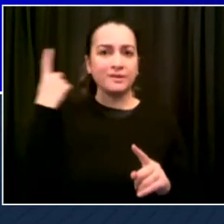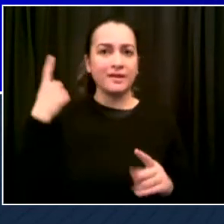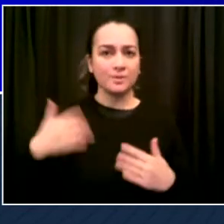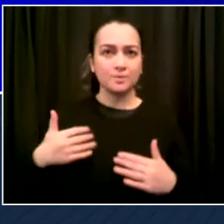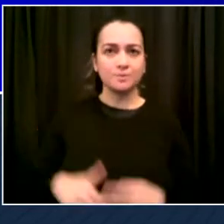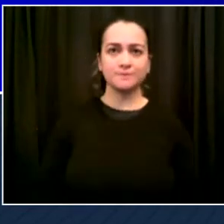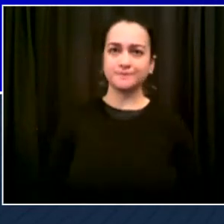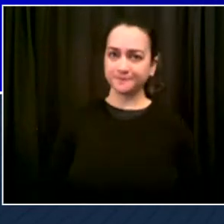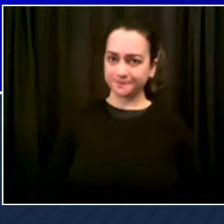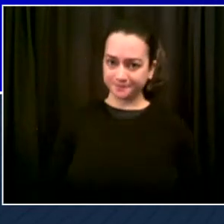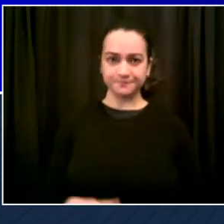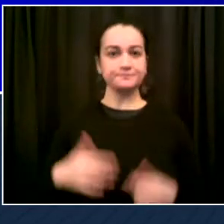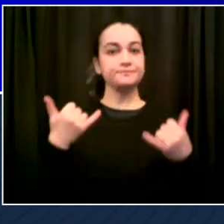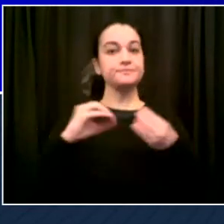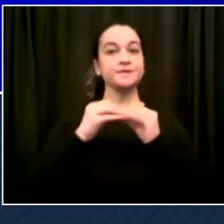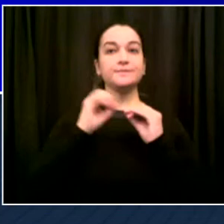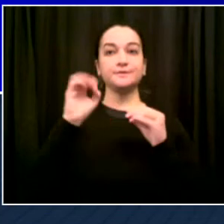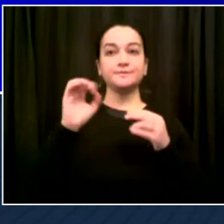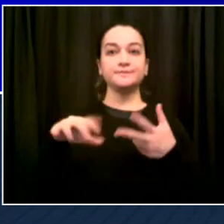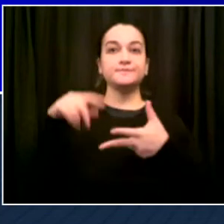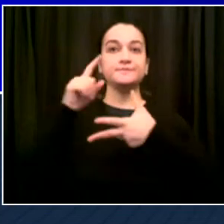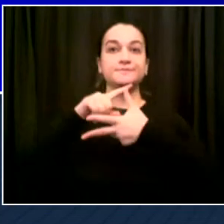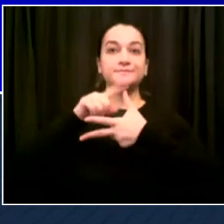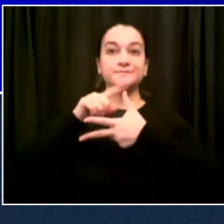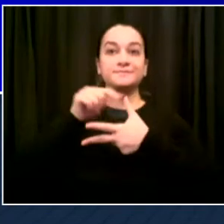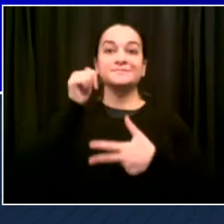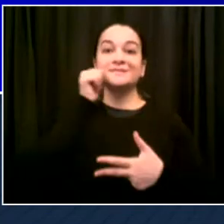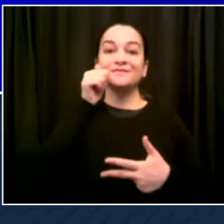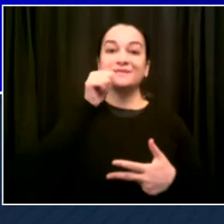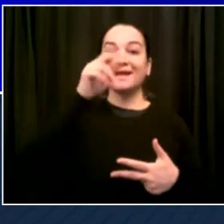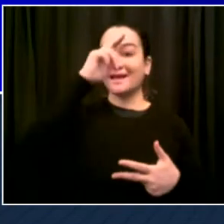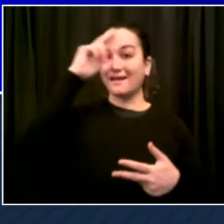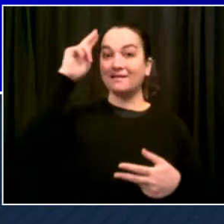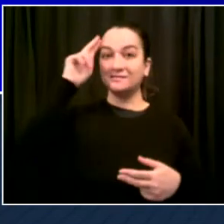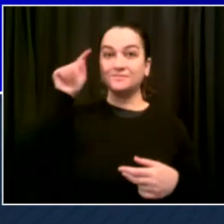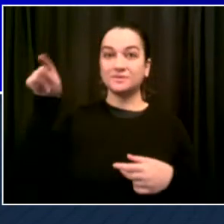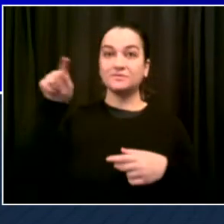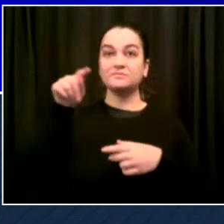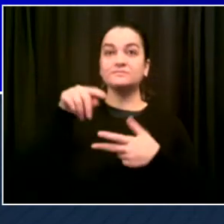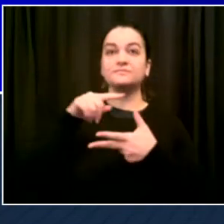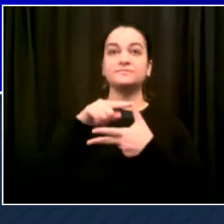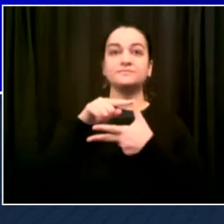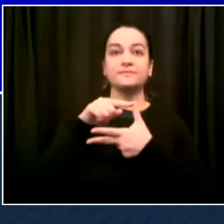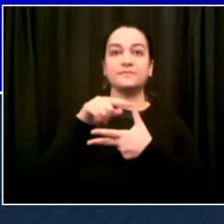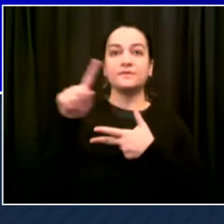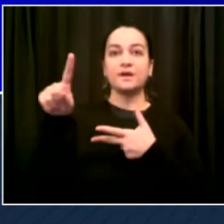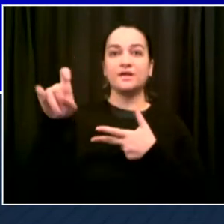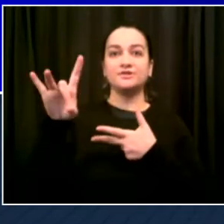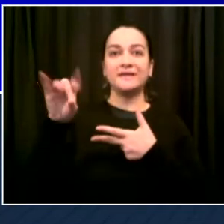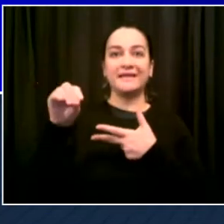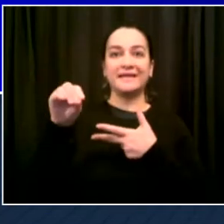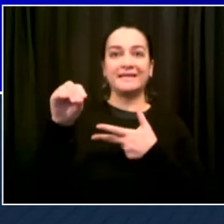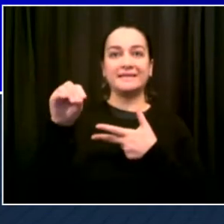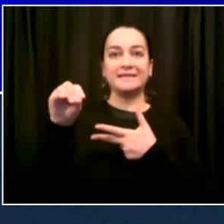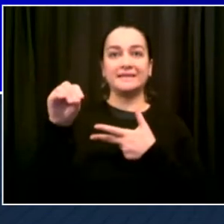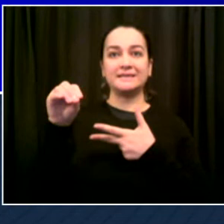to New York City hospitals for suspected COVID-19. That number is 180 patients. The confirmed positivity